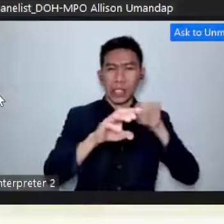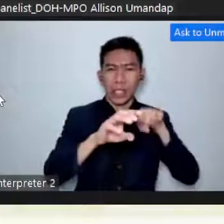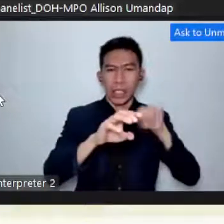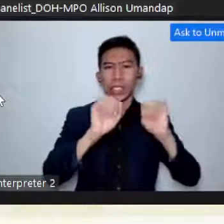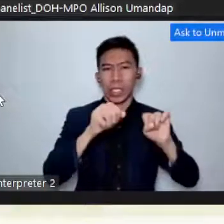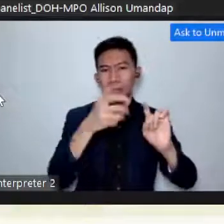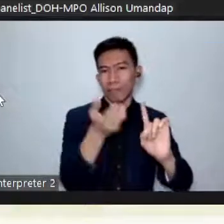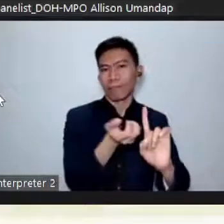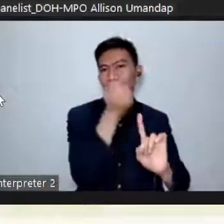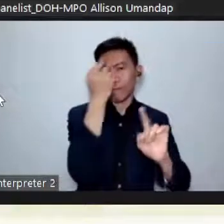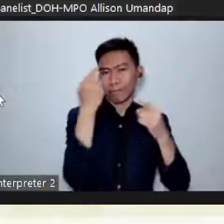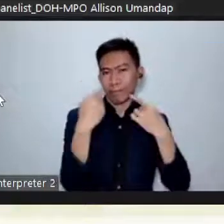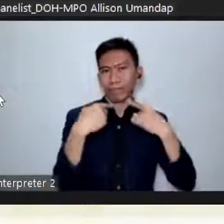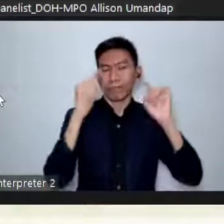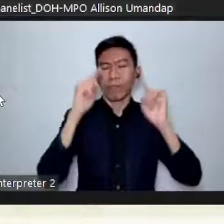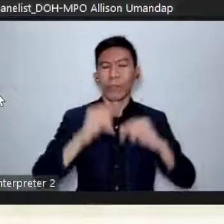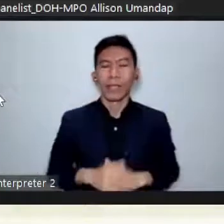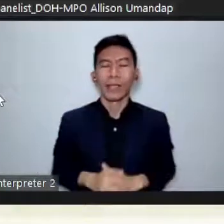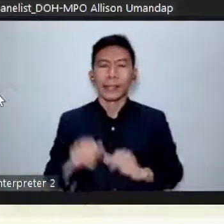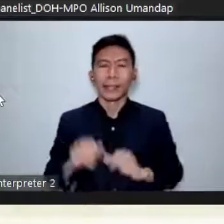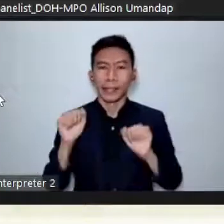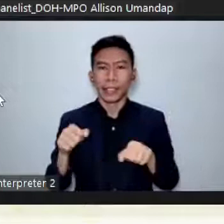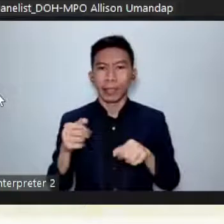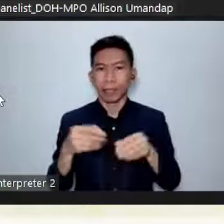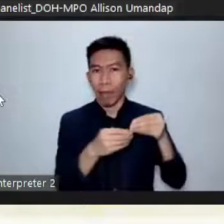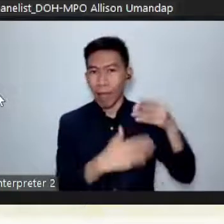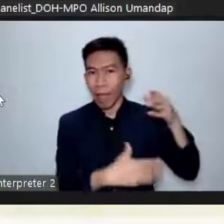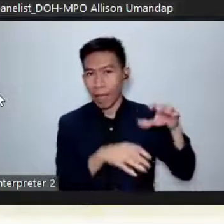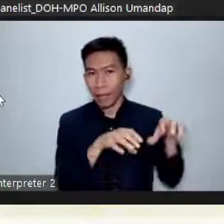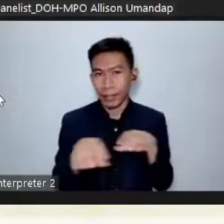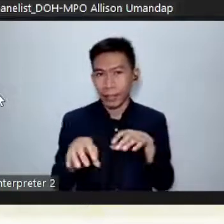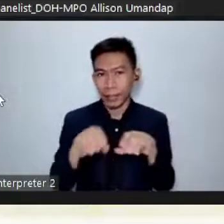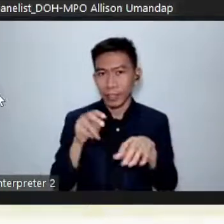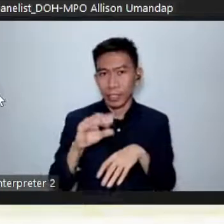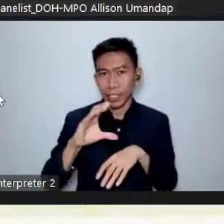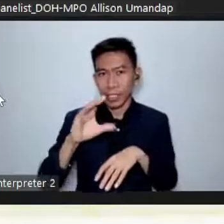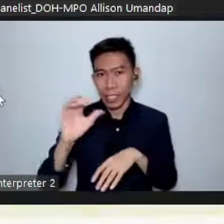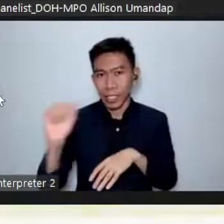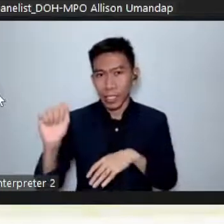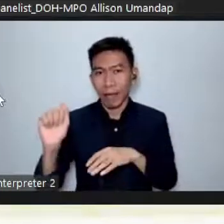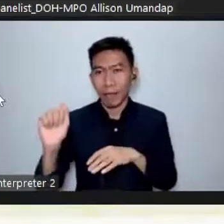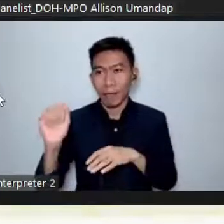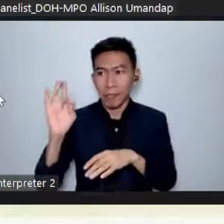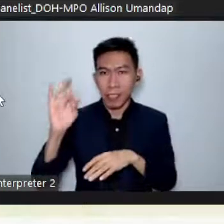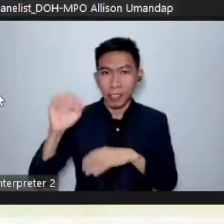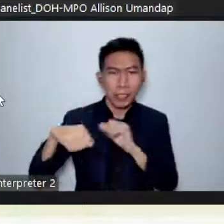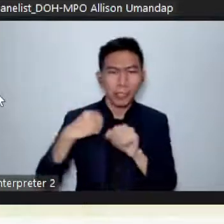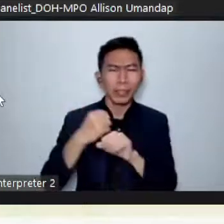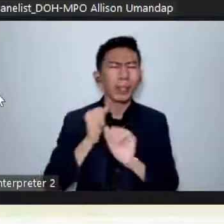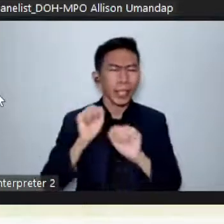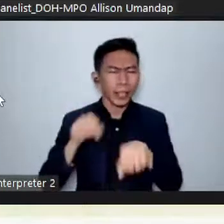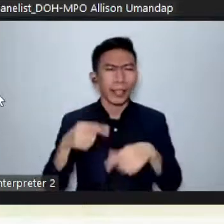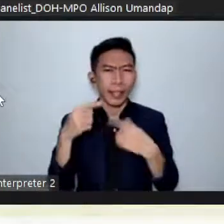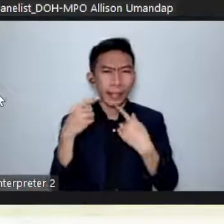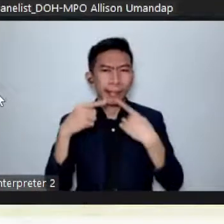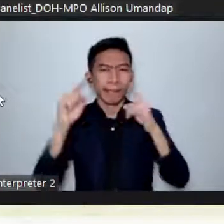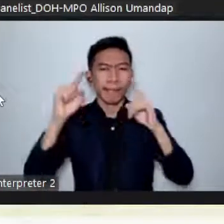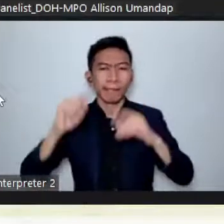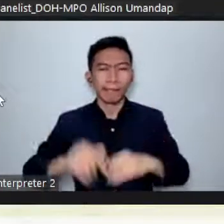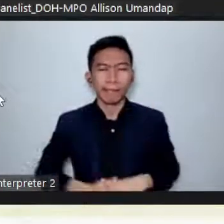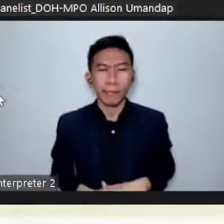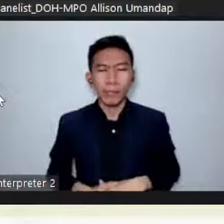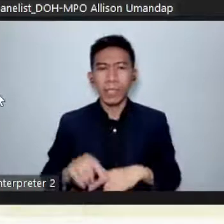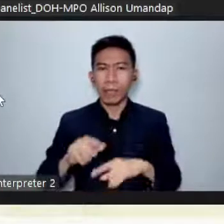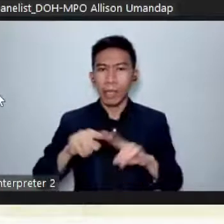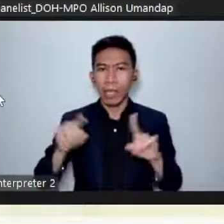strat plan activities even in just 8 years, as long as the implementation of